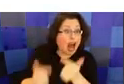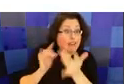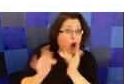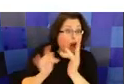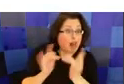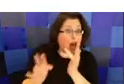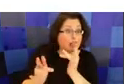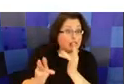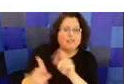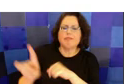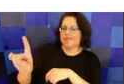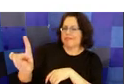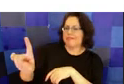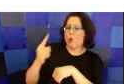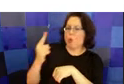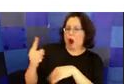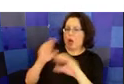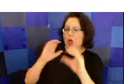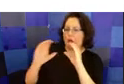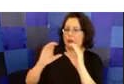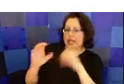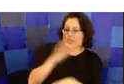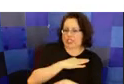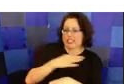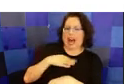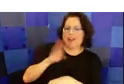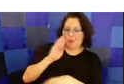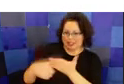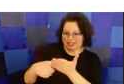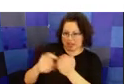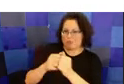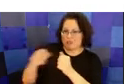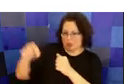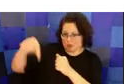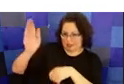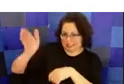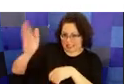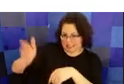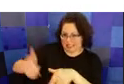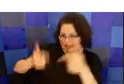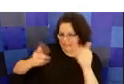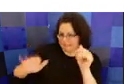One of our communication staff will talk with you directly about that.